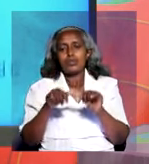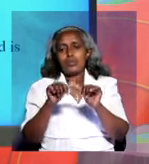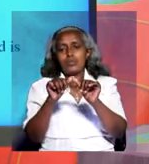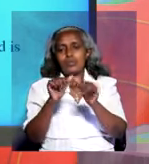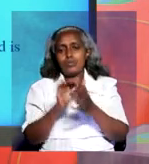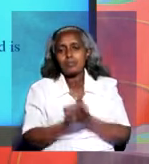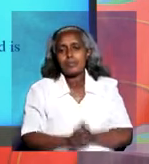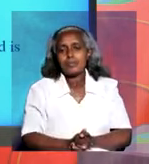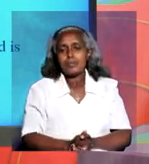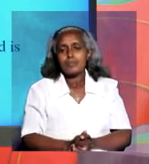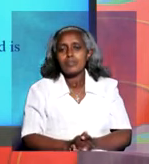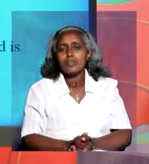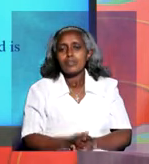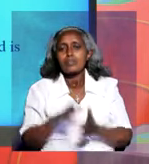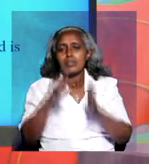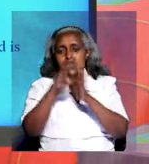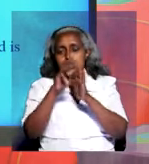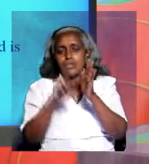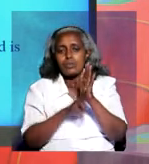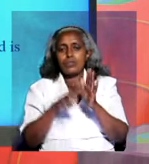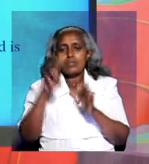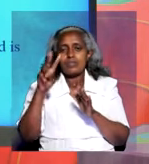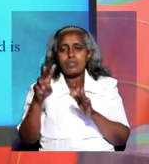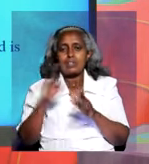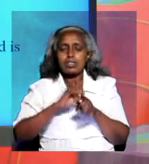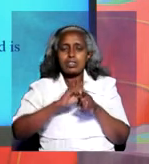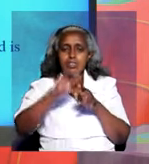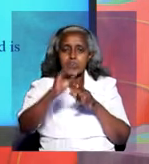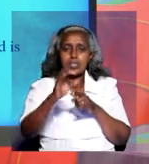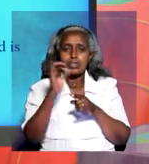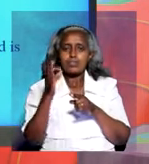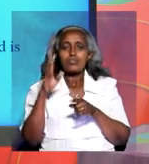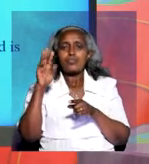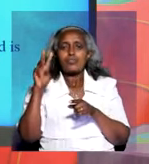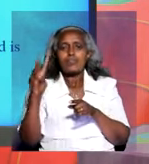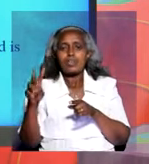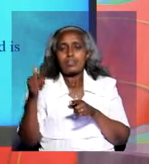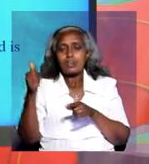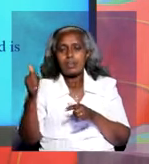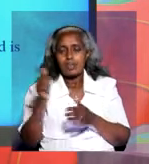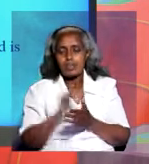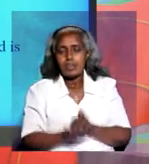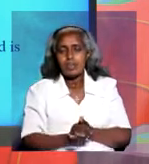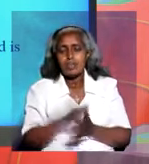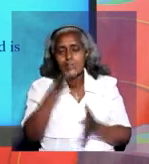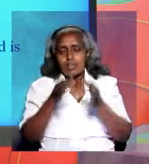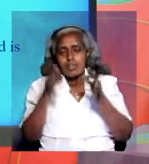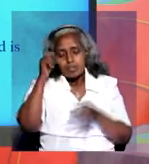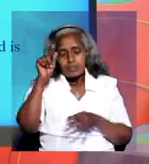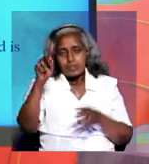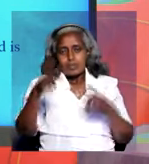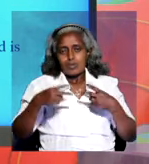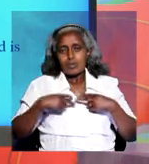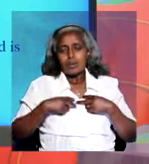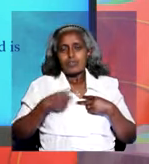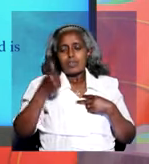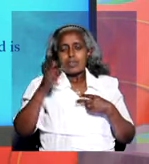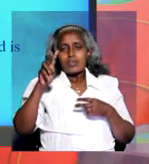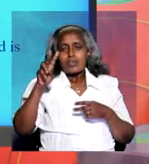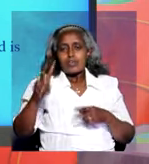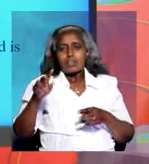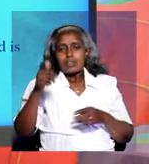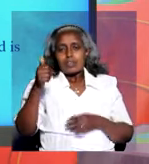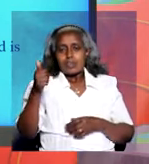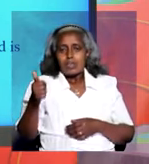continue. The unit vector in the direction of vector A. If you have a vector